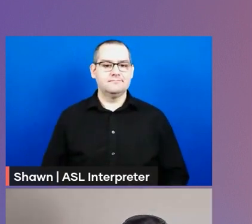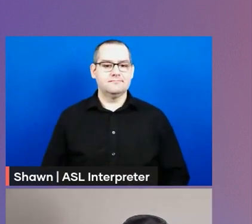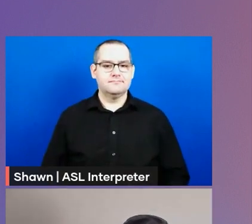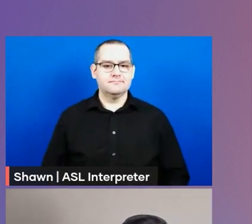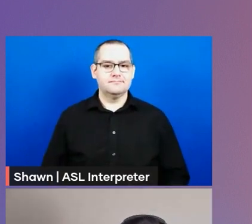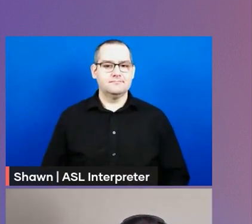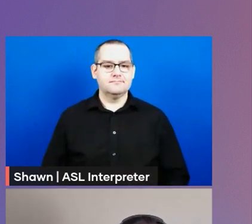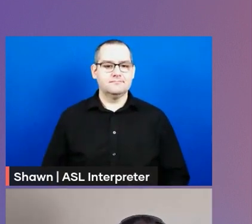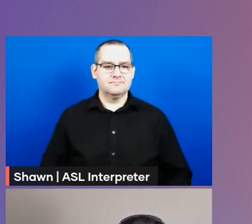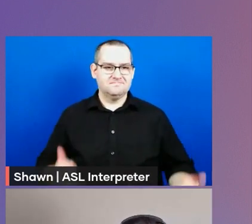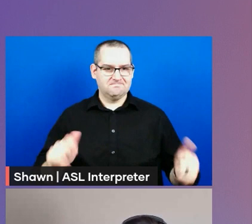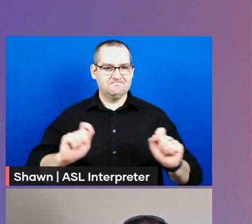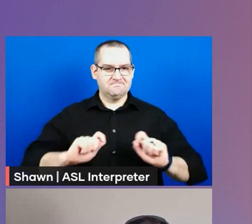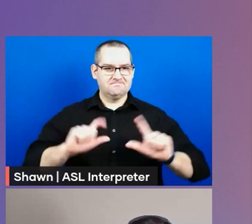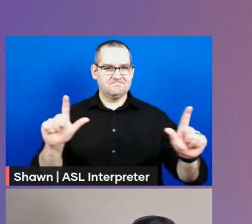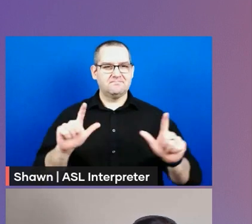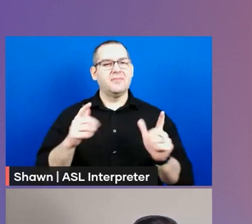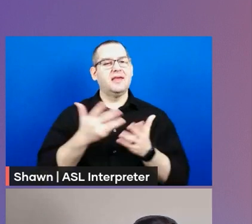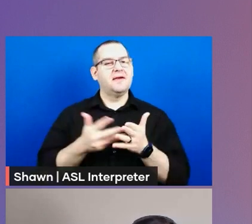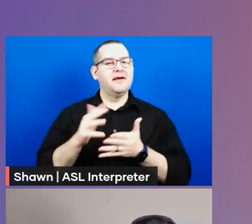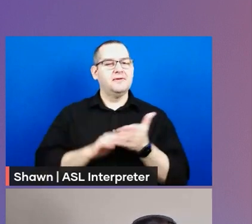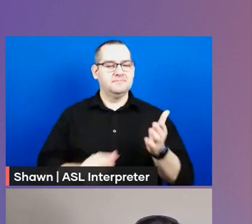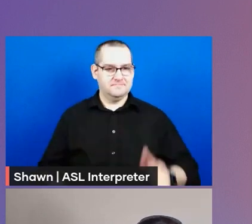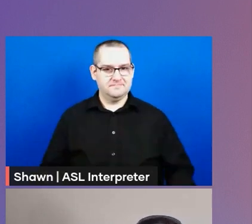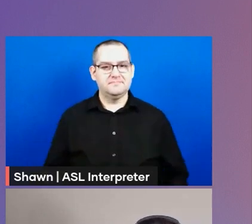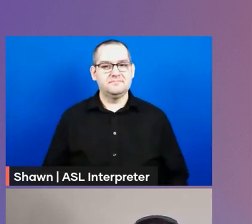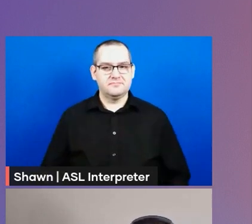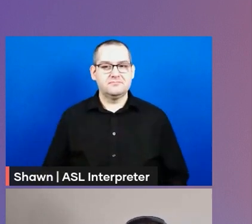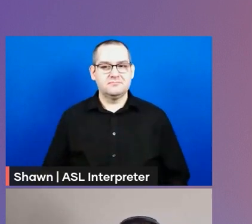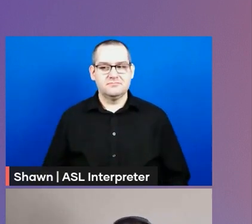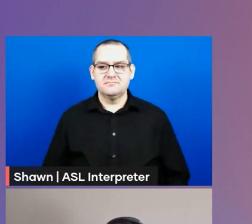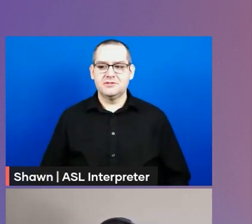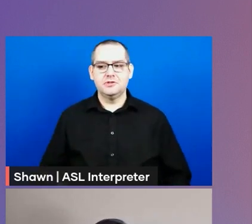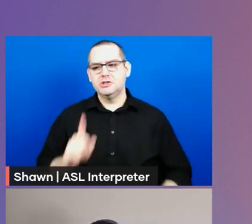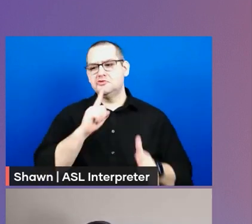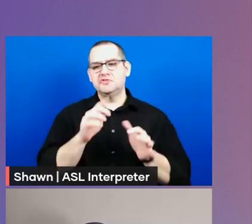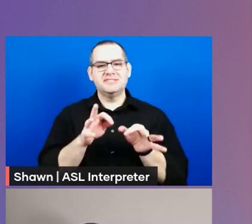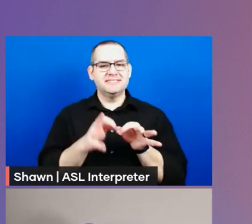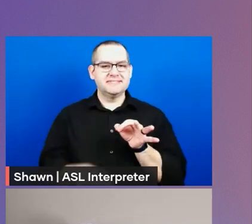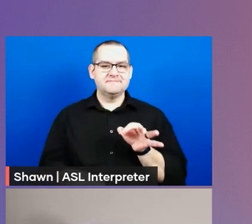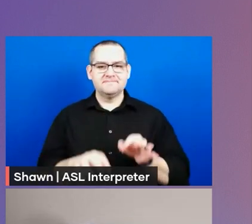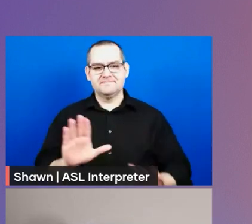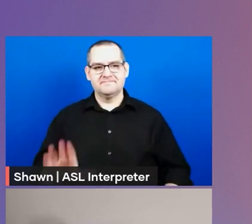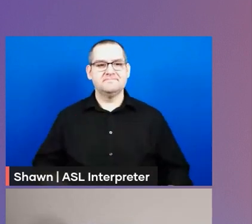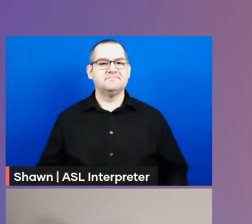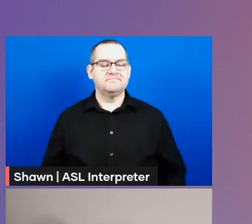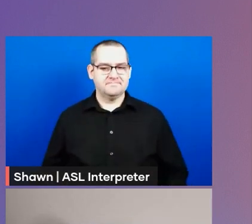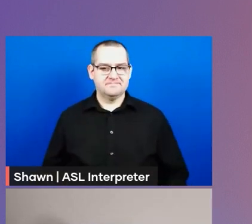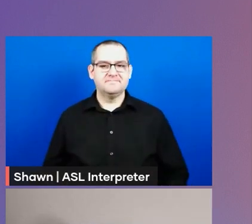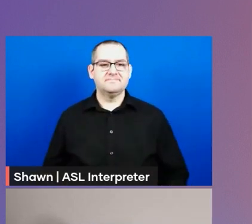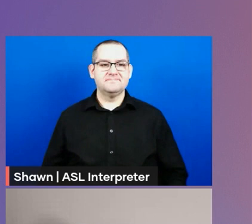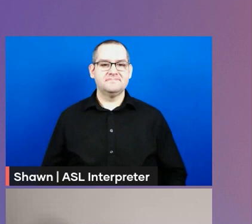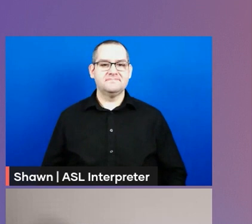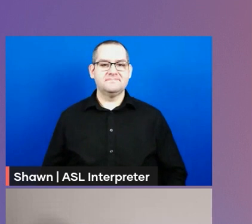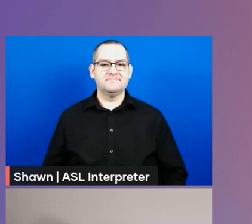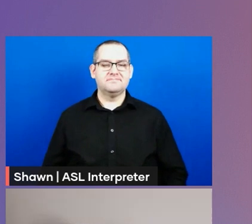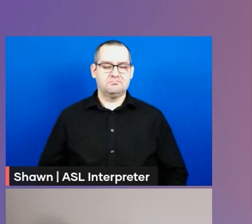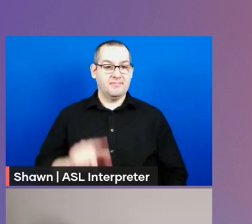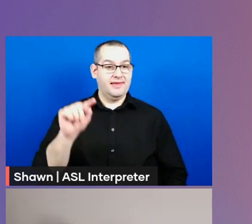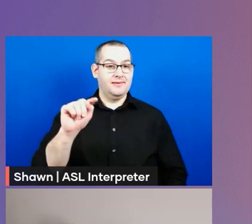pull up a quick diagram here, right? And so this is just a very simple diagram of Terraform